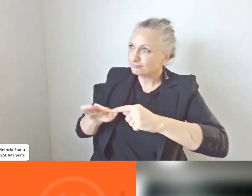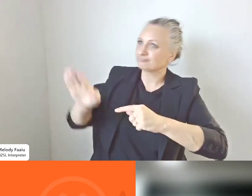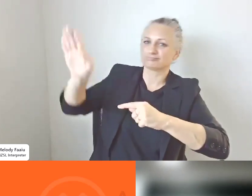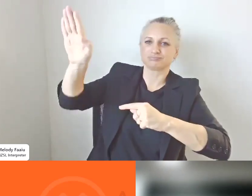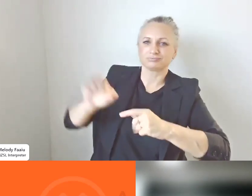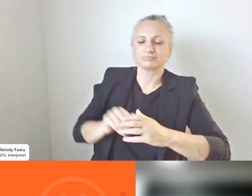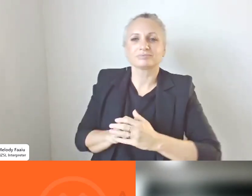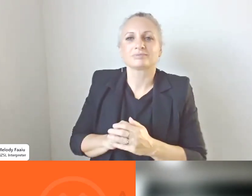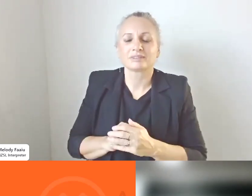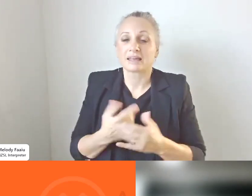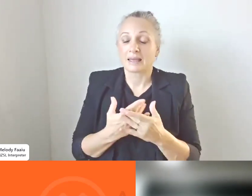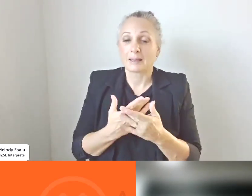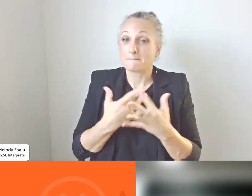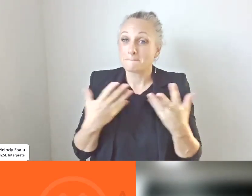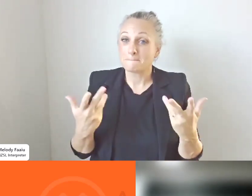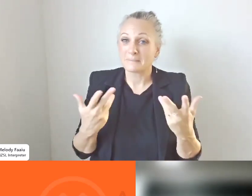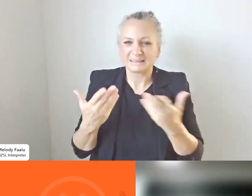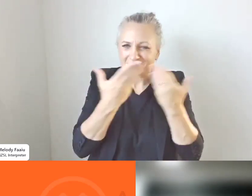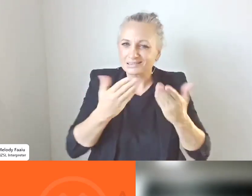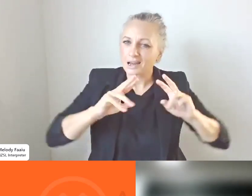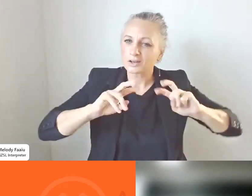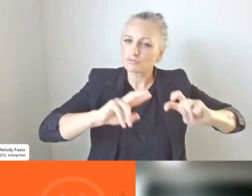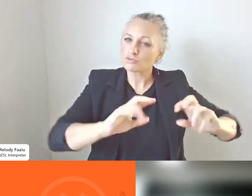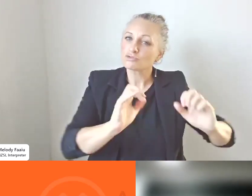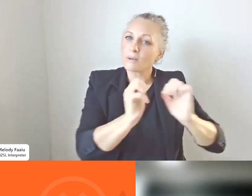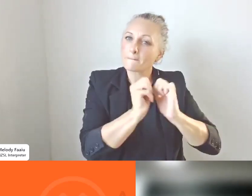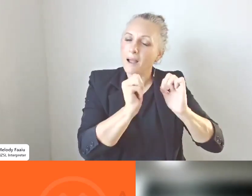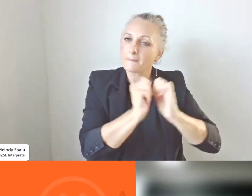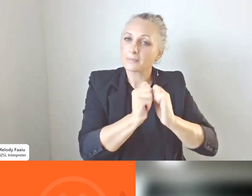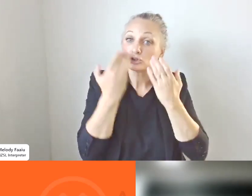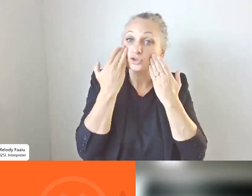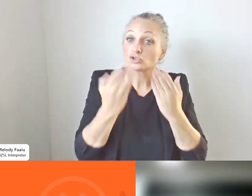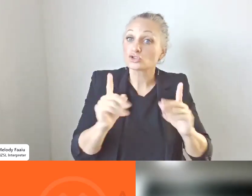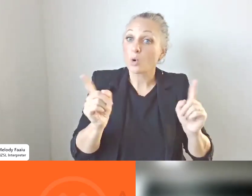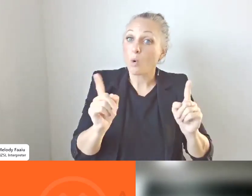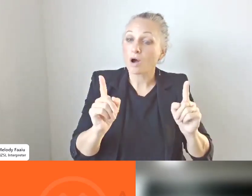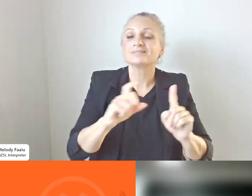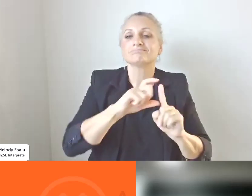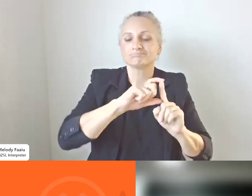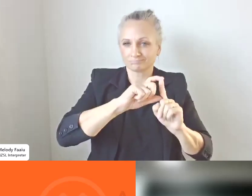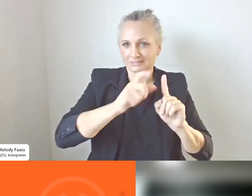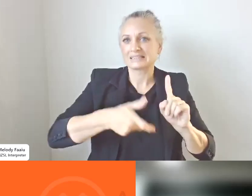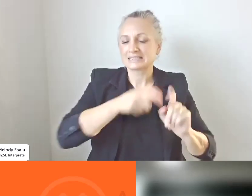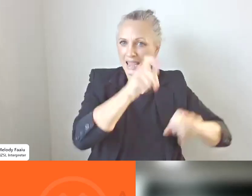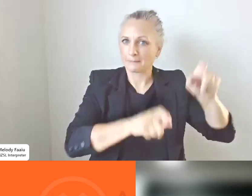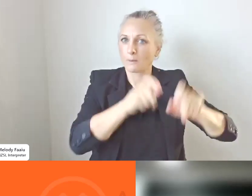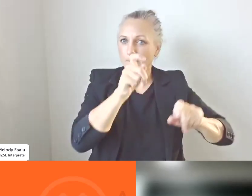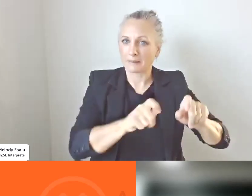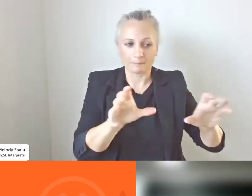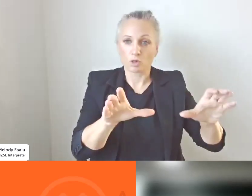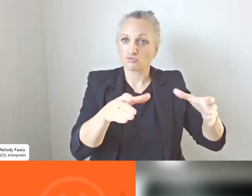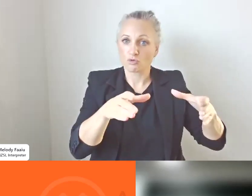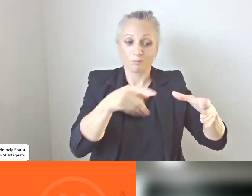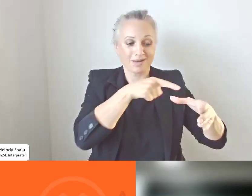been identified as the group at most risk of digital exclusion. And that's why it's really,